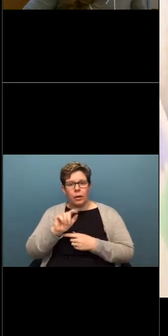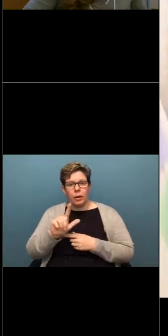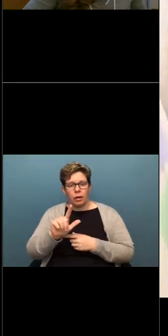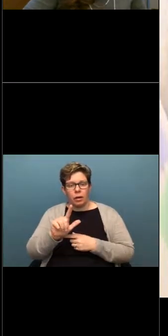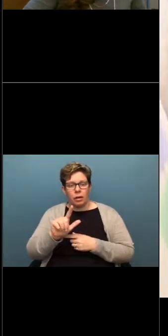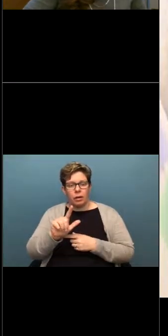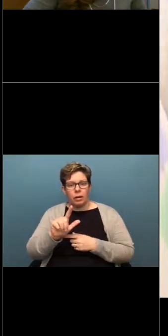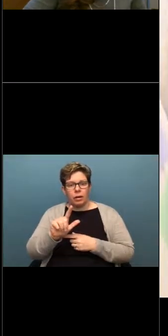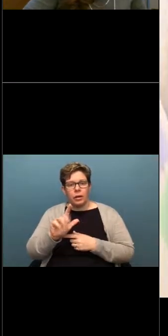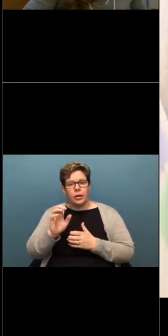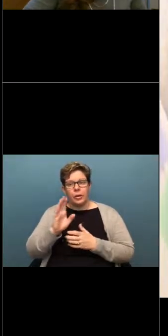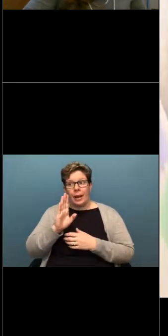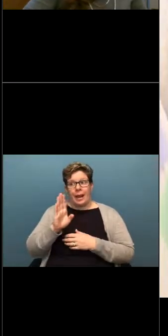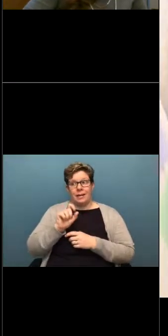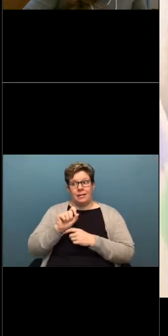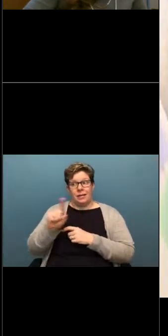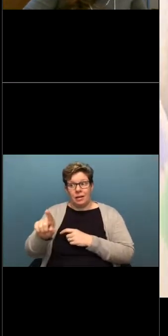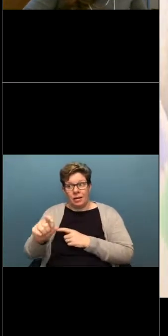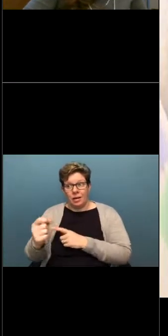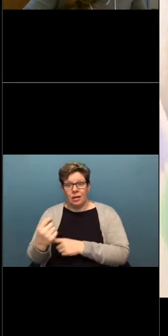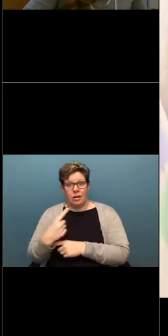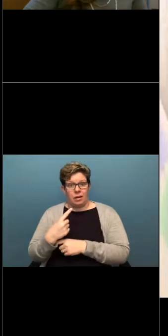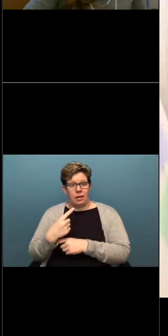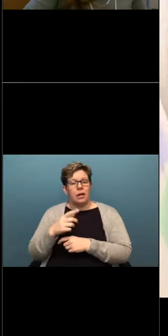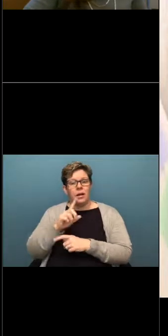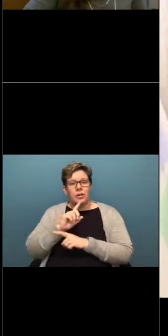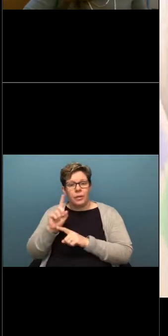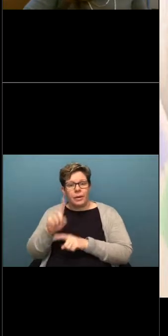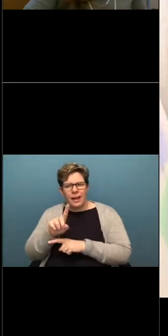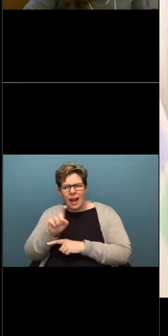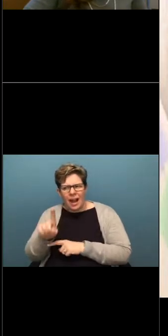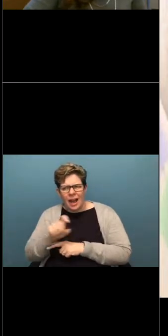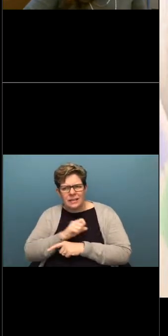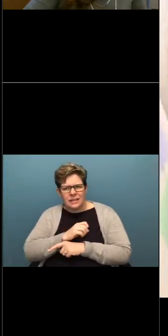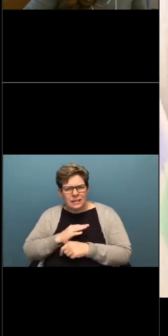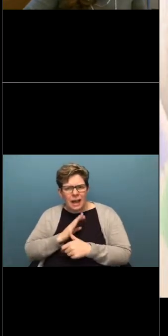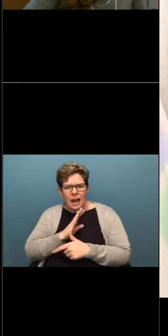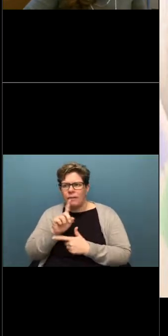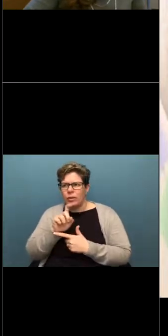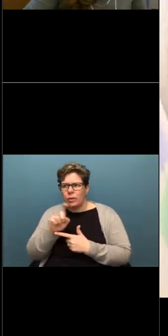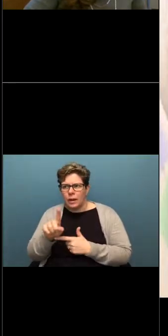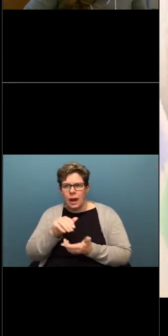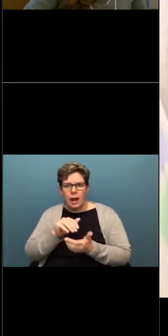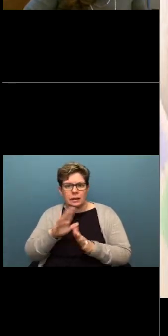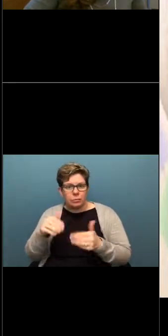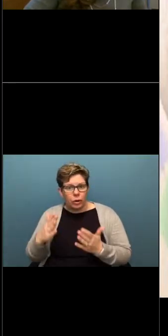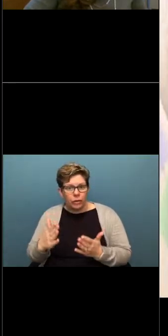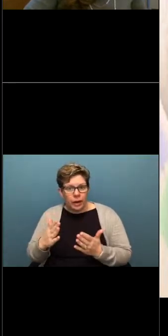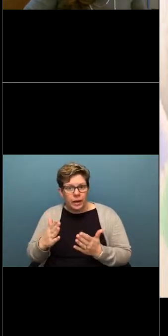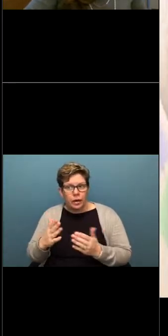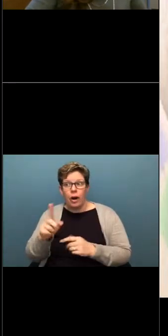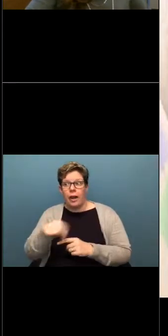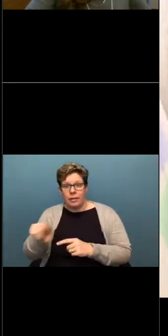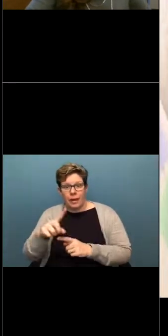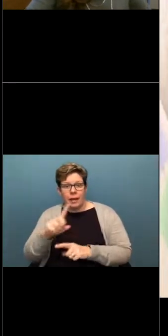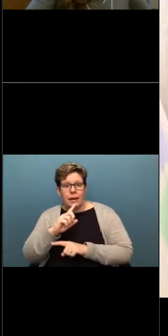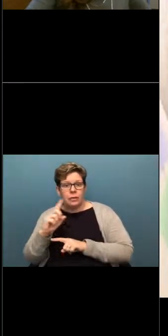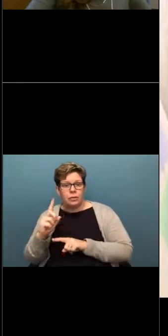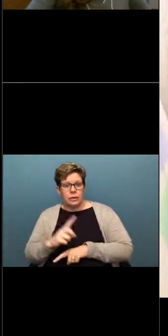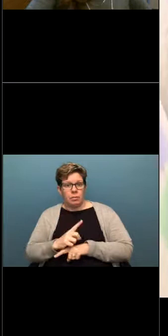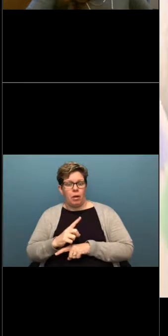bi-directional communication, so you can actually ask questions to the staff or your provider directly through those portals, and that can be a great way